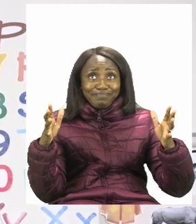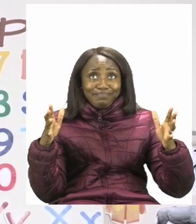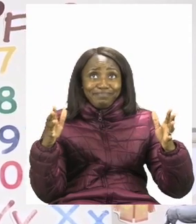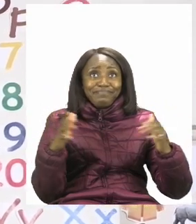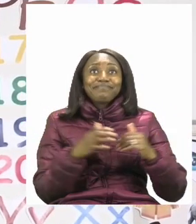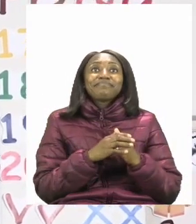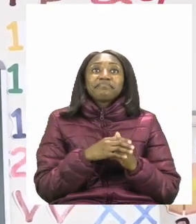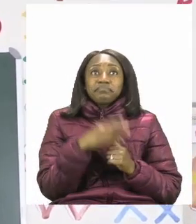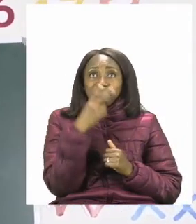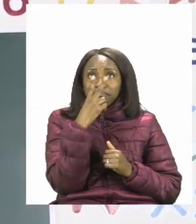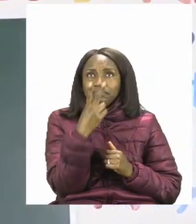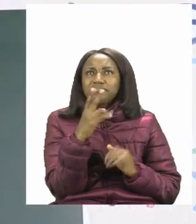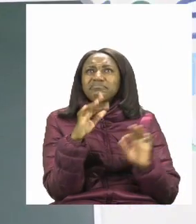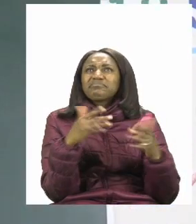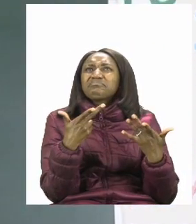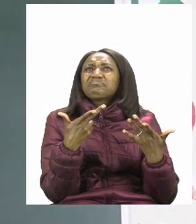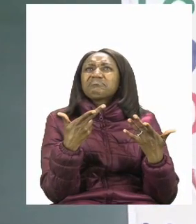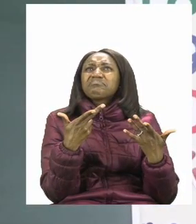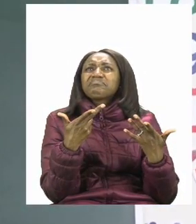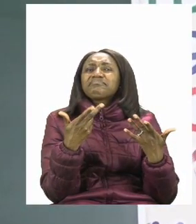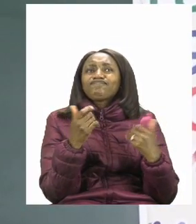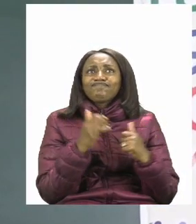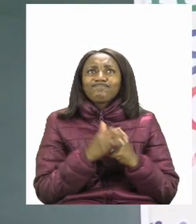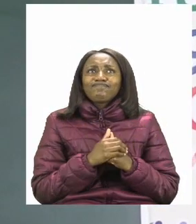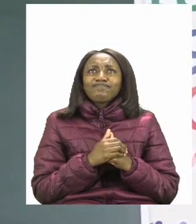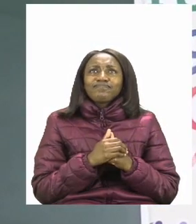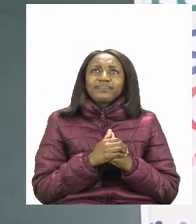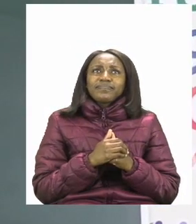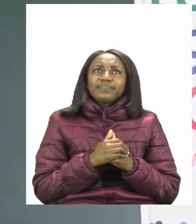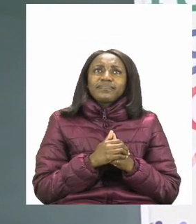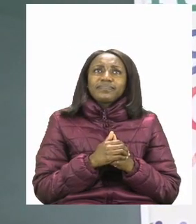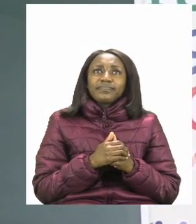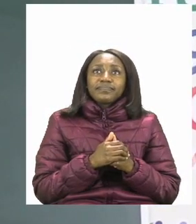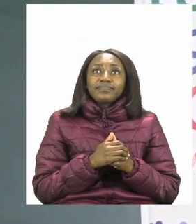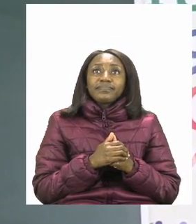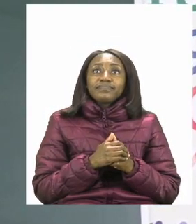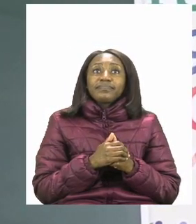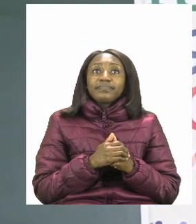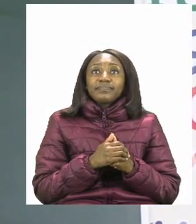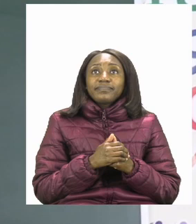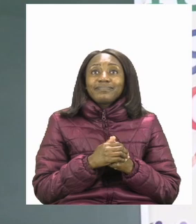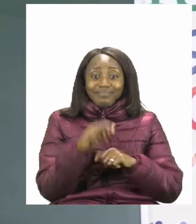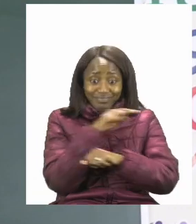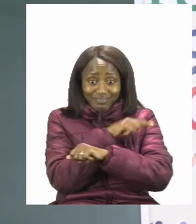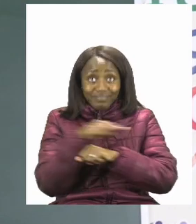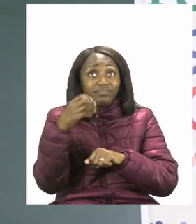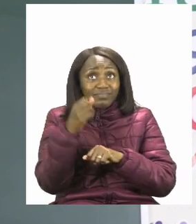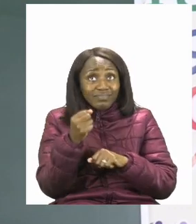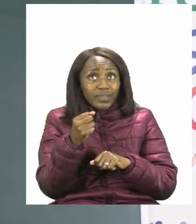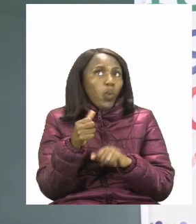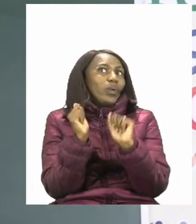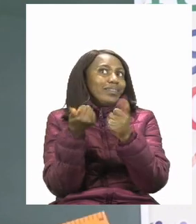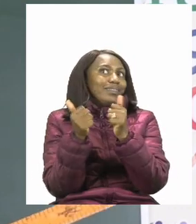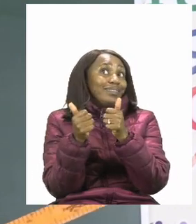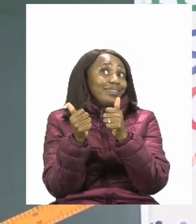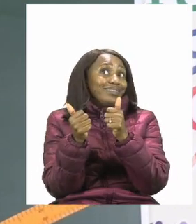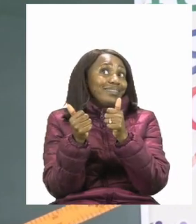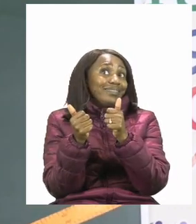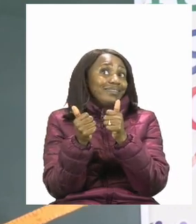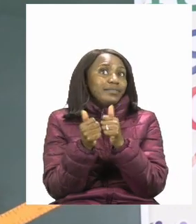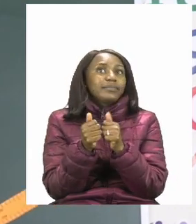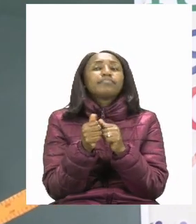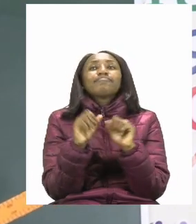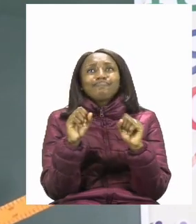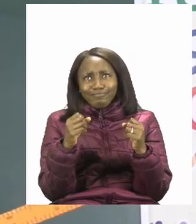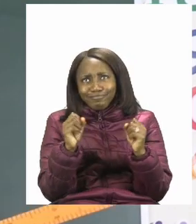take a look at how we can use our rulers. Now, if you have a ruler with you, well done. What you first need to do is